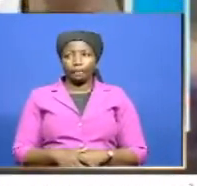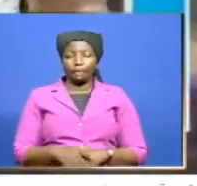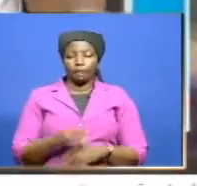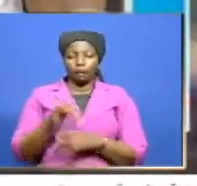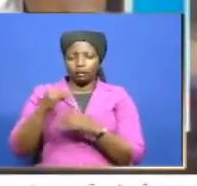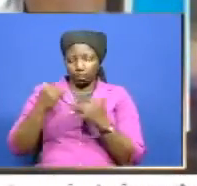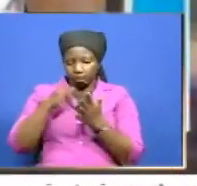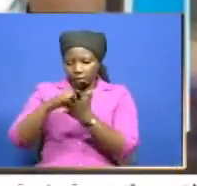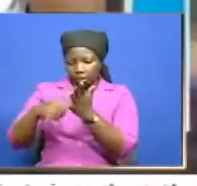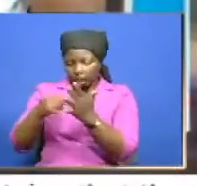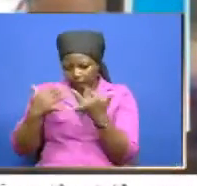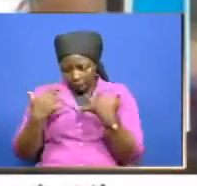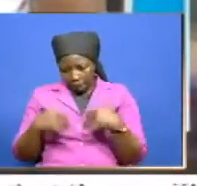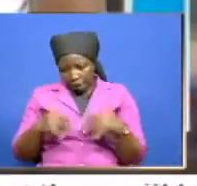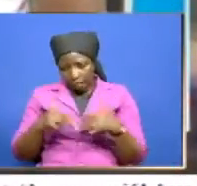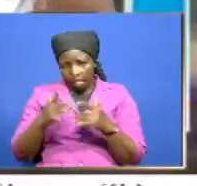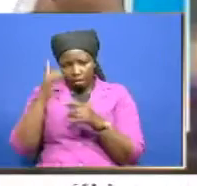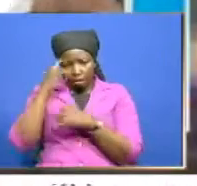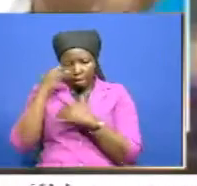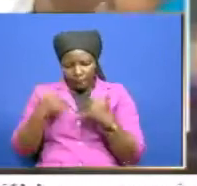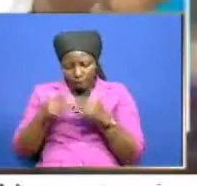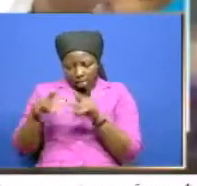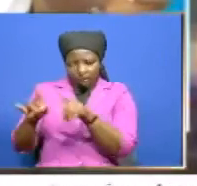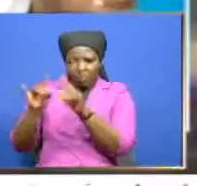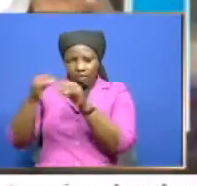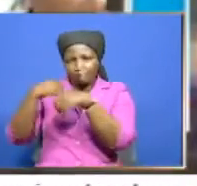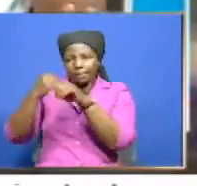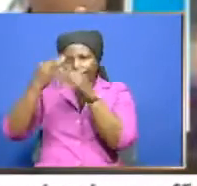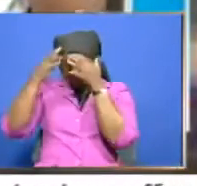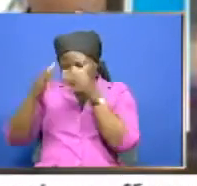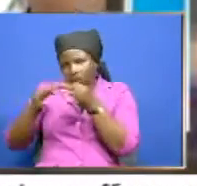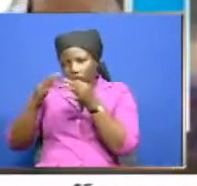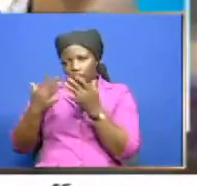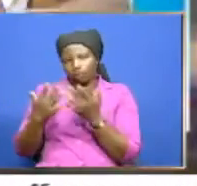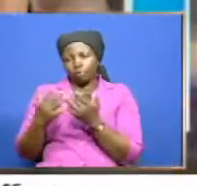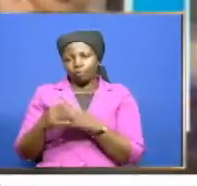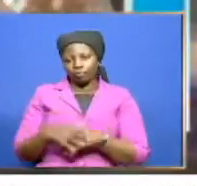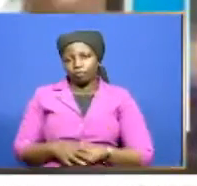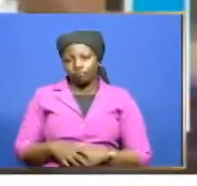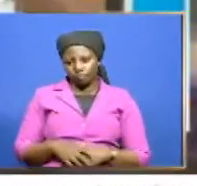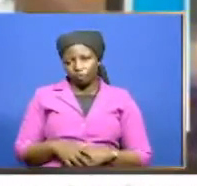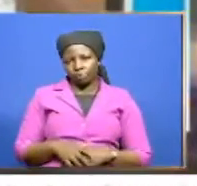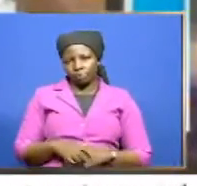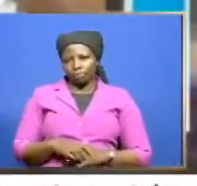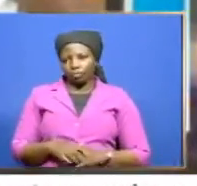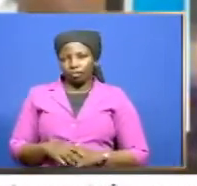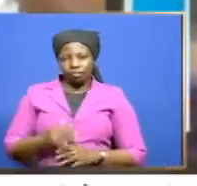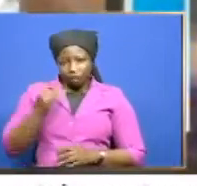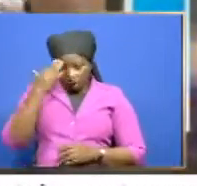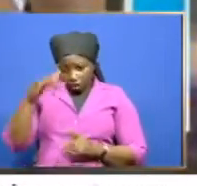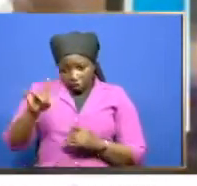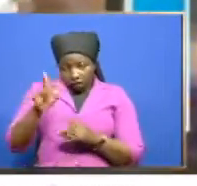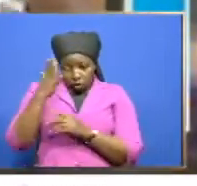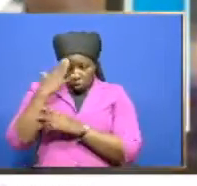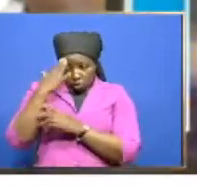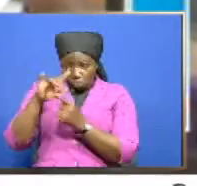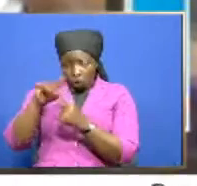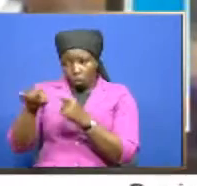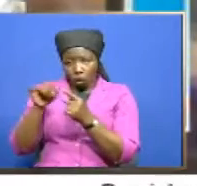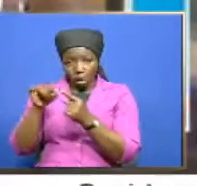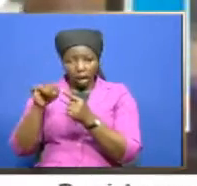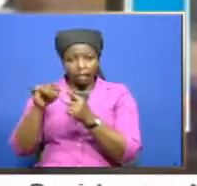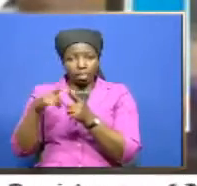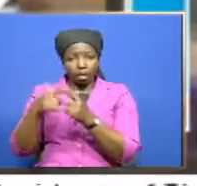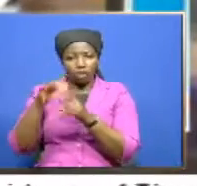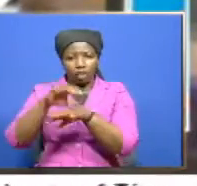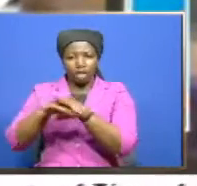Just play. And I think the players will be able to make a decision when not to offload. I'm not saying when to offload, because everyone will know, they'll know when to. But they'll get into a position